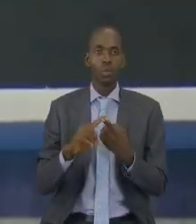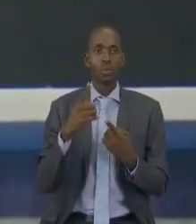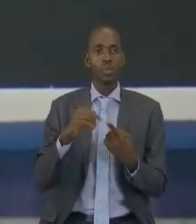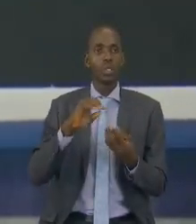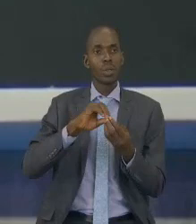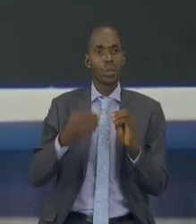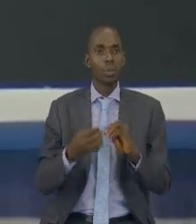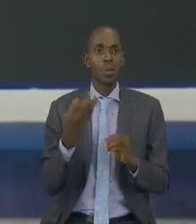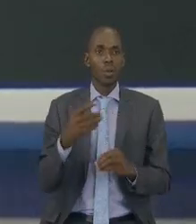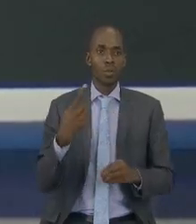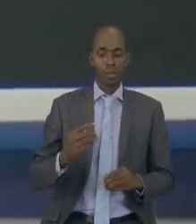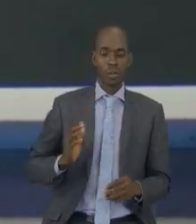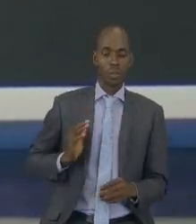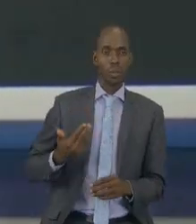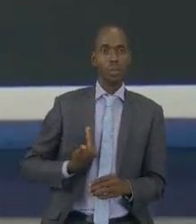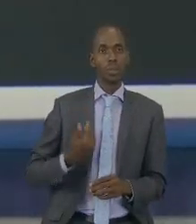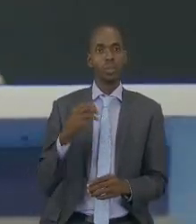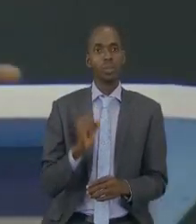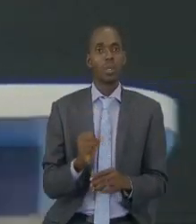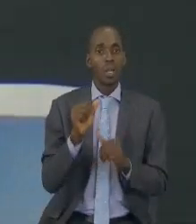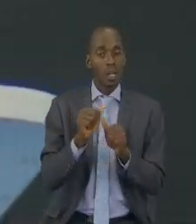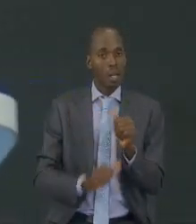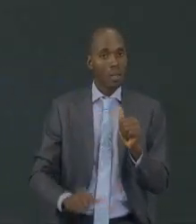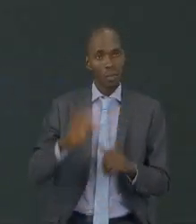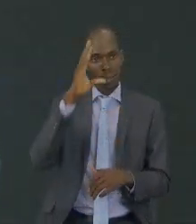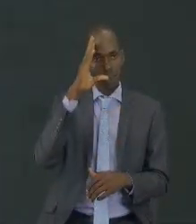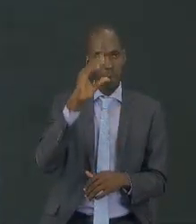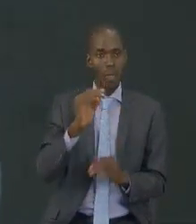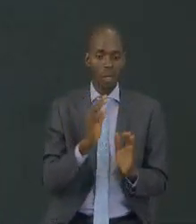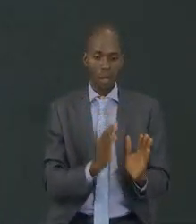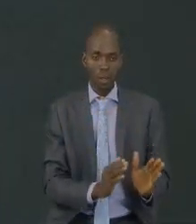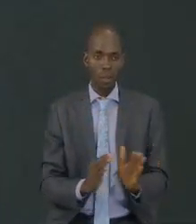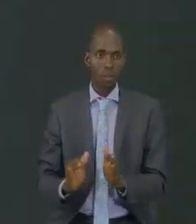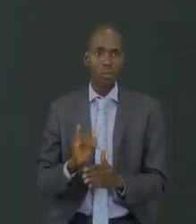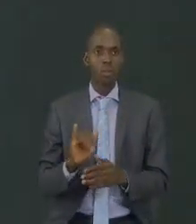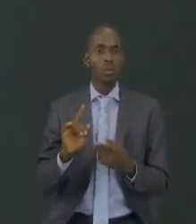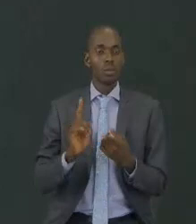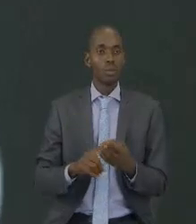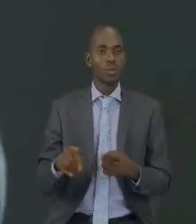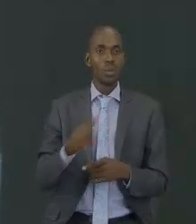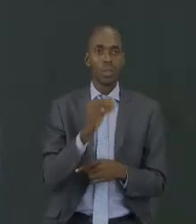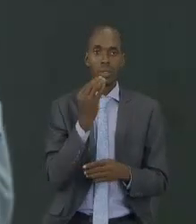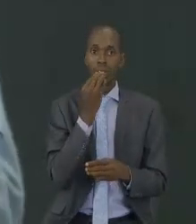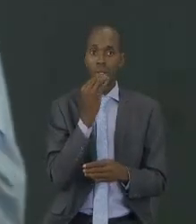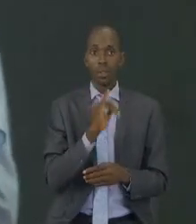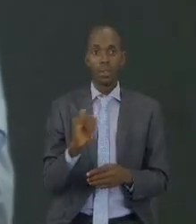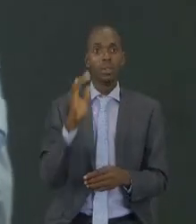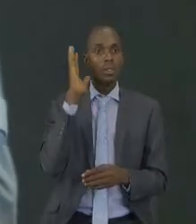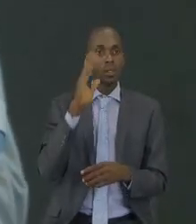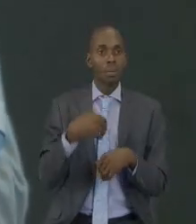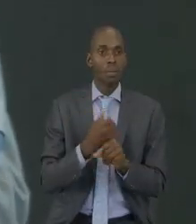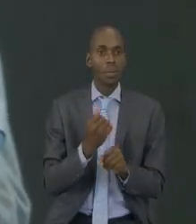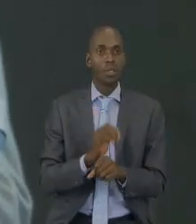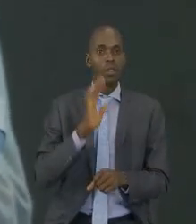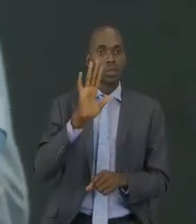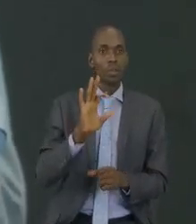number of the souls. Every man according to his eating shall make